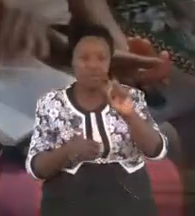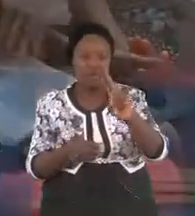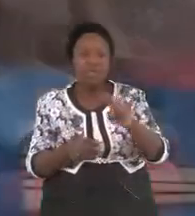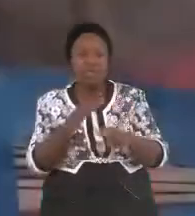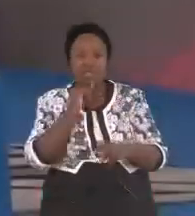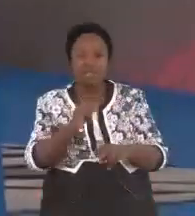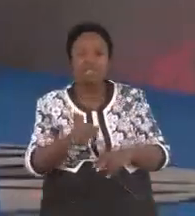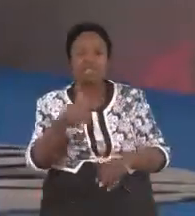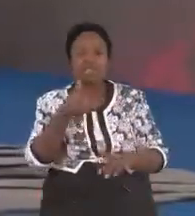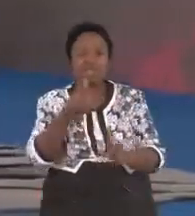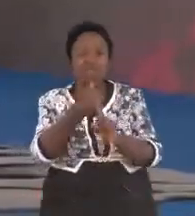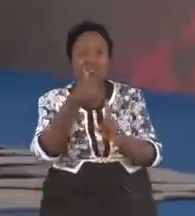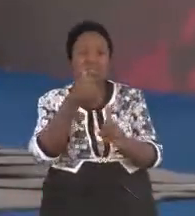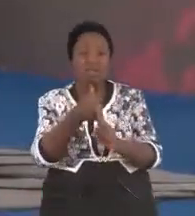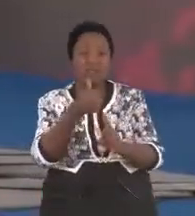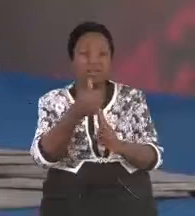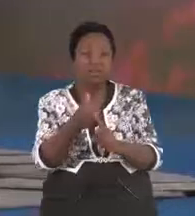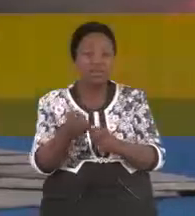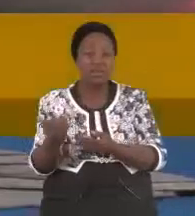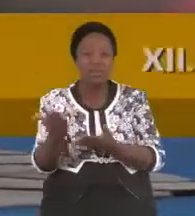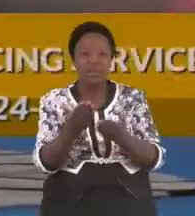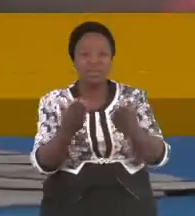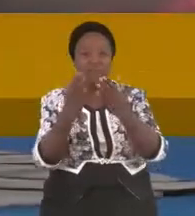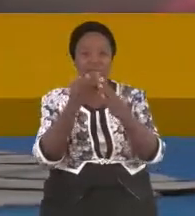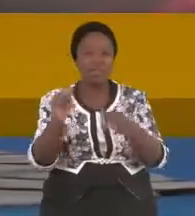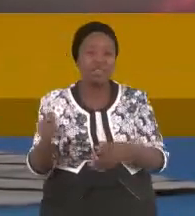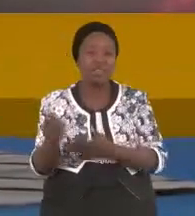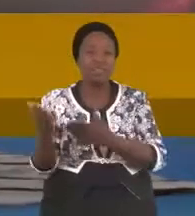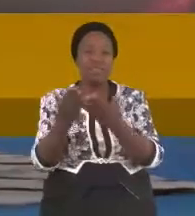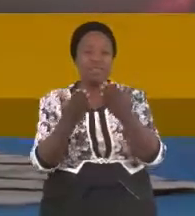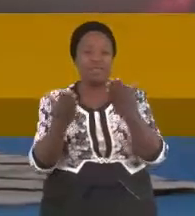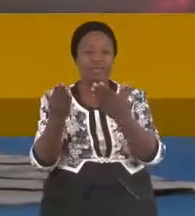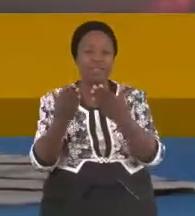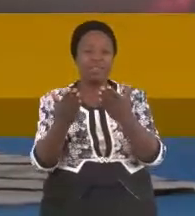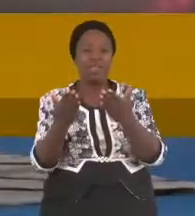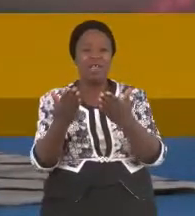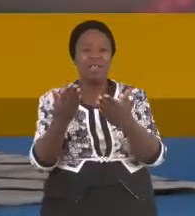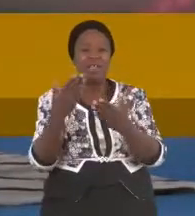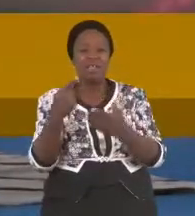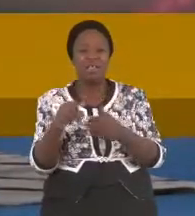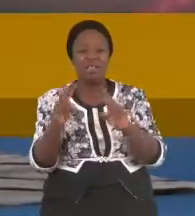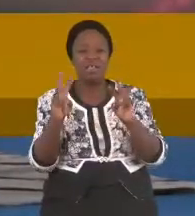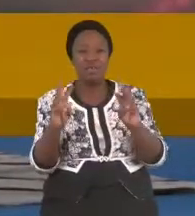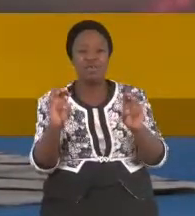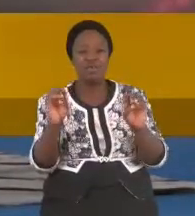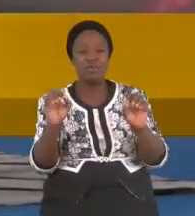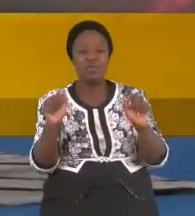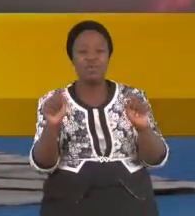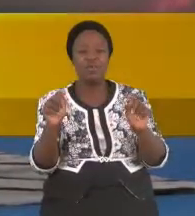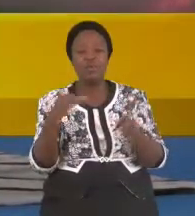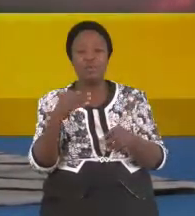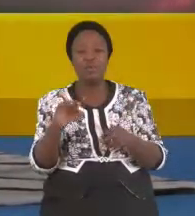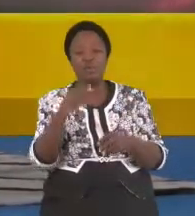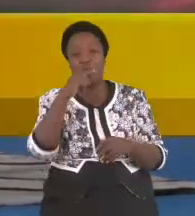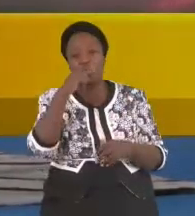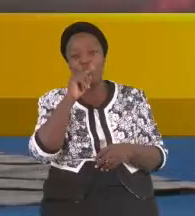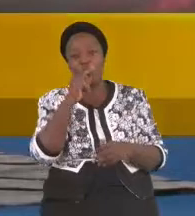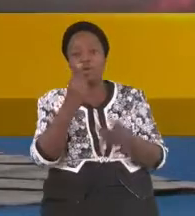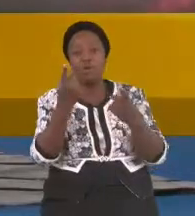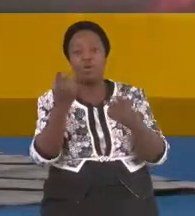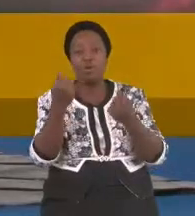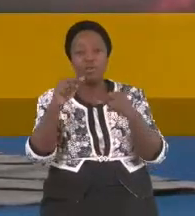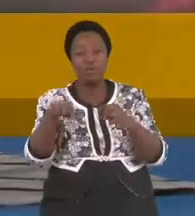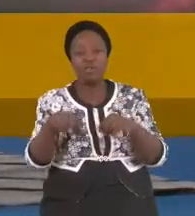self-sacrificing service. A wheat of corn falling into the ground and dying, and then